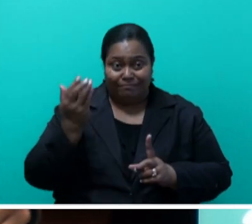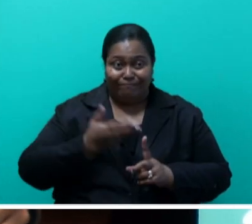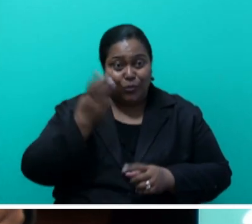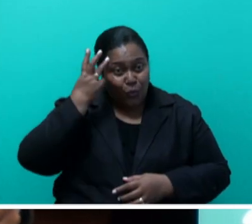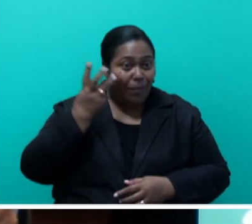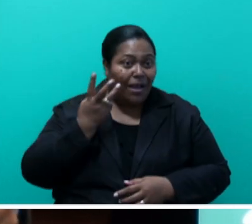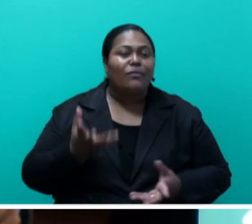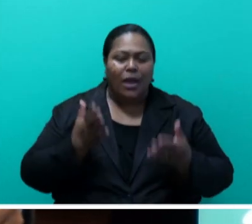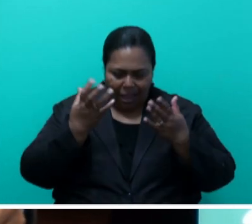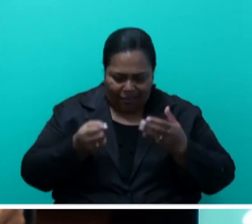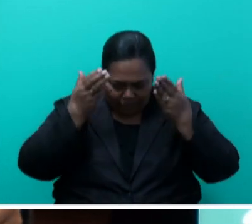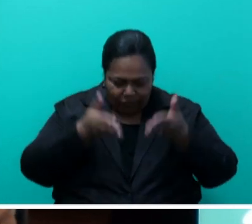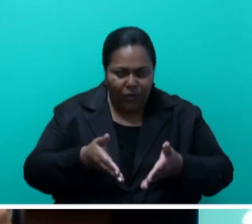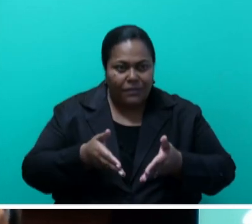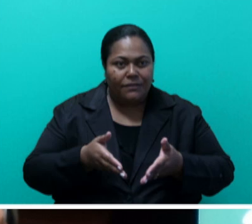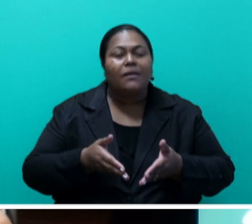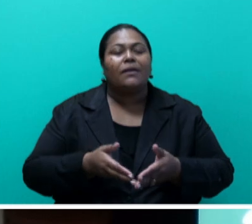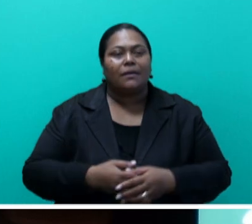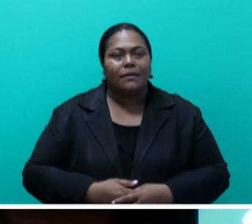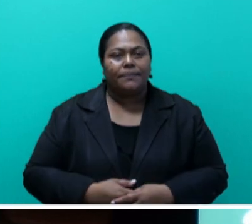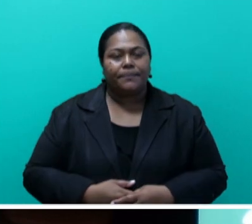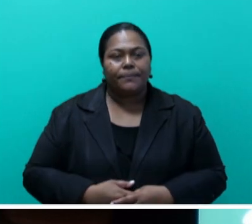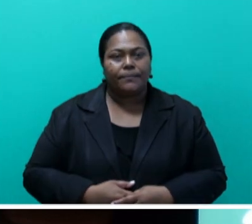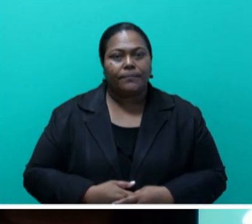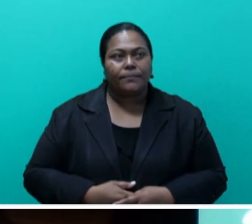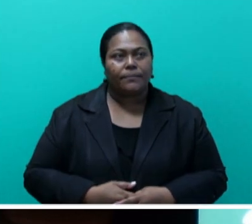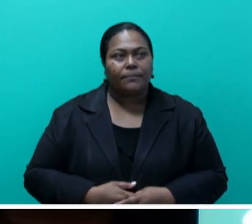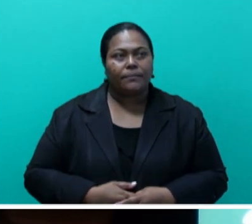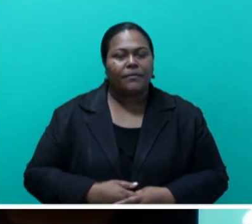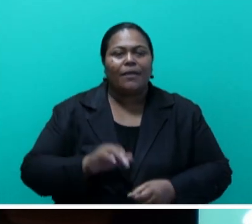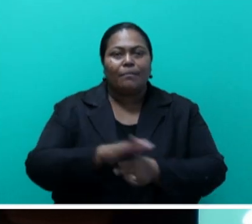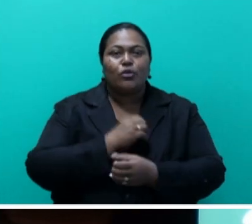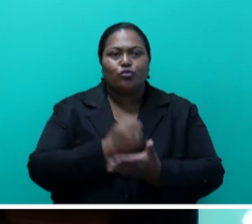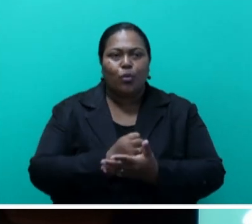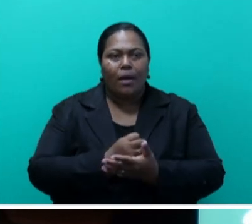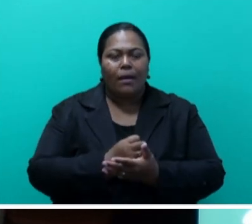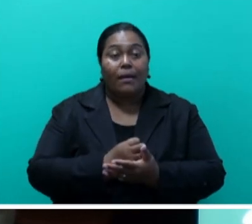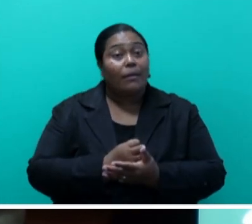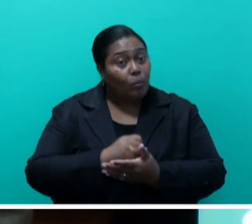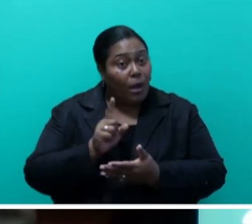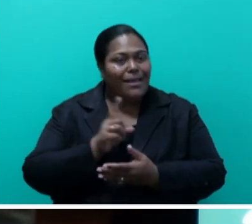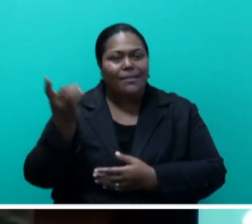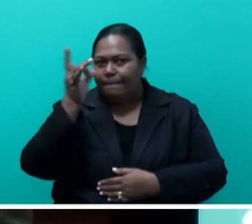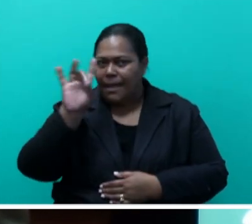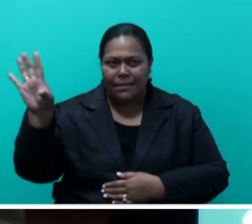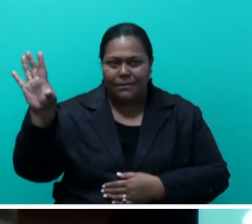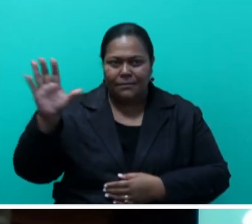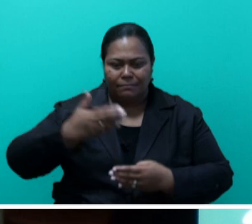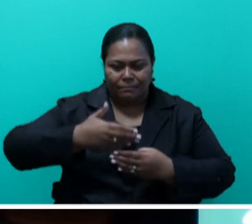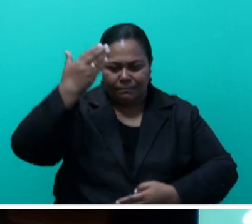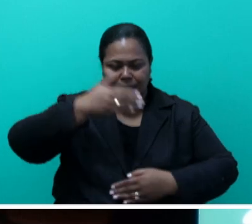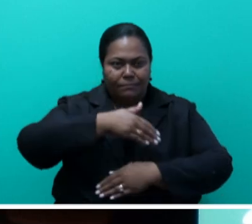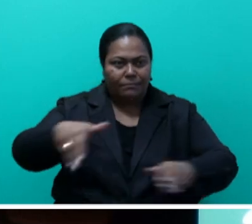increased focus on ensuring the principles of independence to secure impartiality,